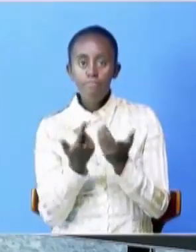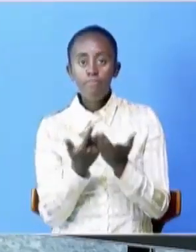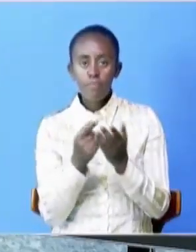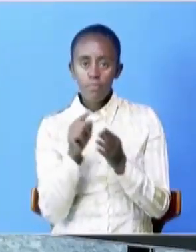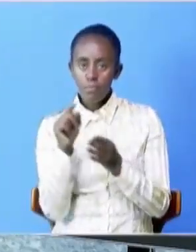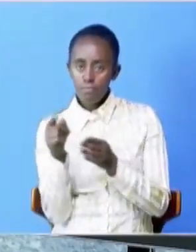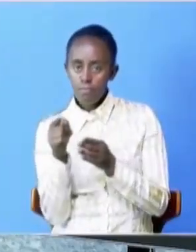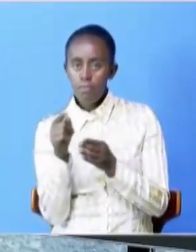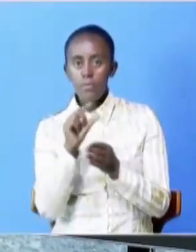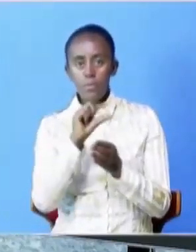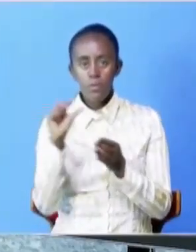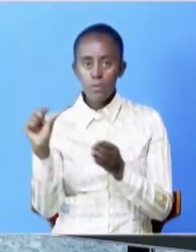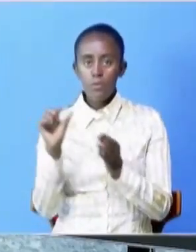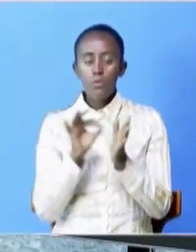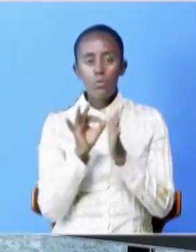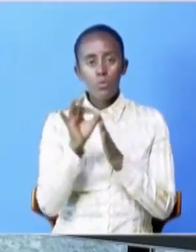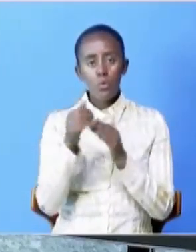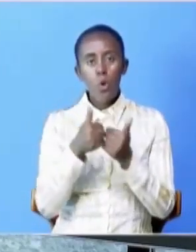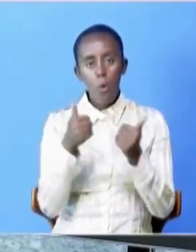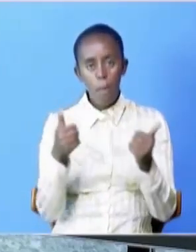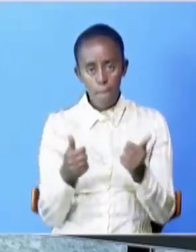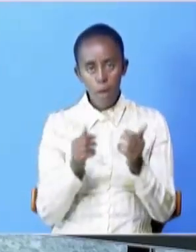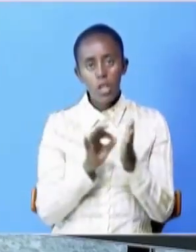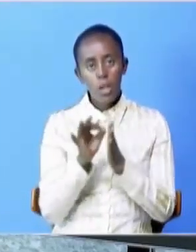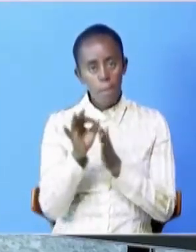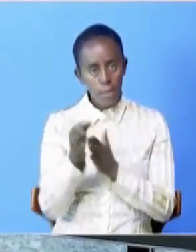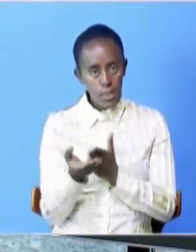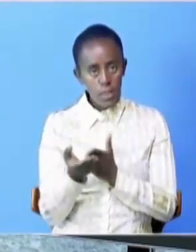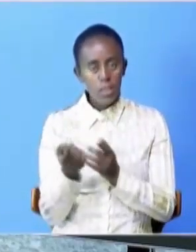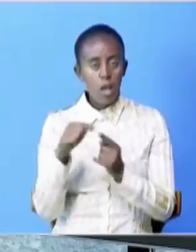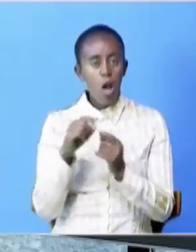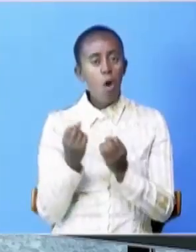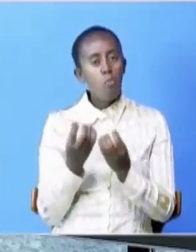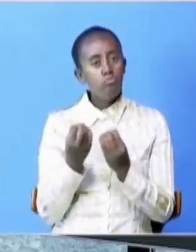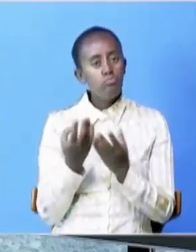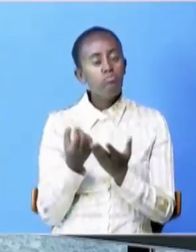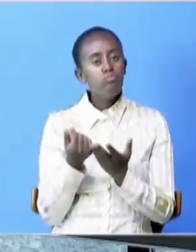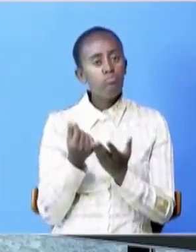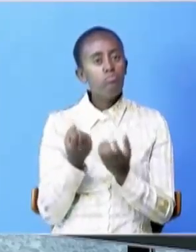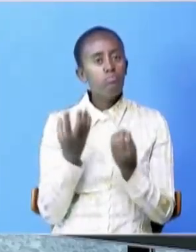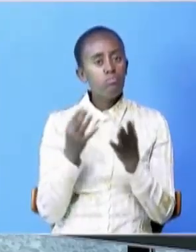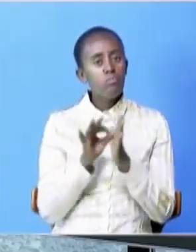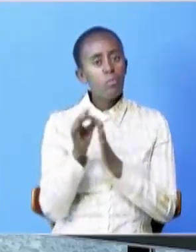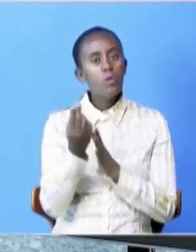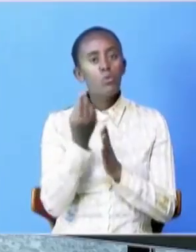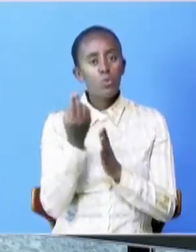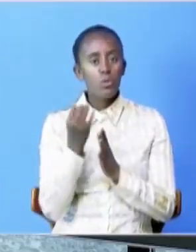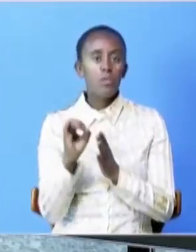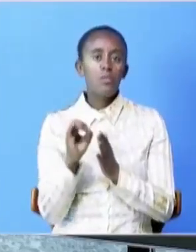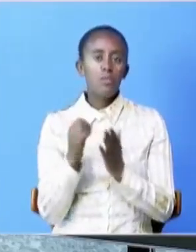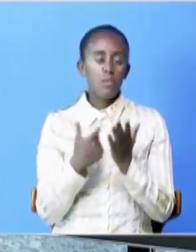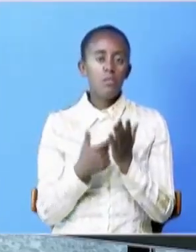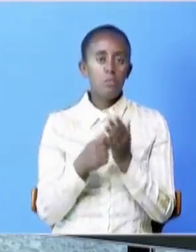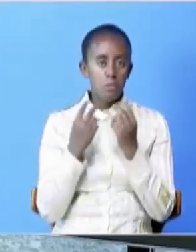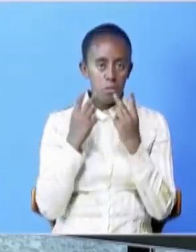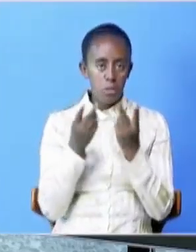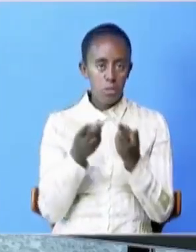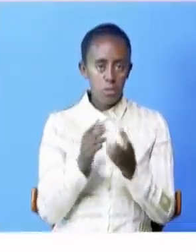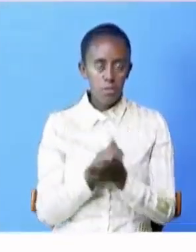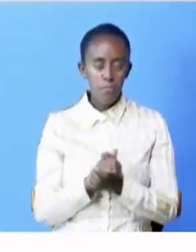what? Comma to separate their numbers, to see how much the number they're using is. Let's see, for